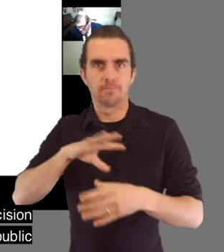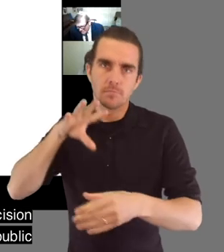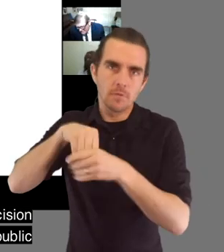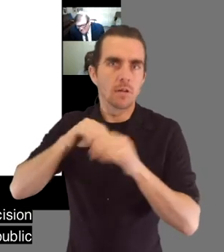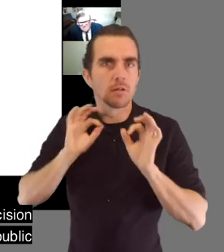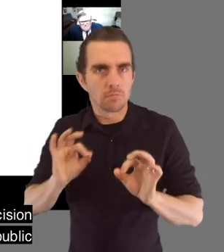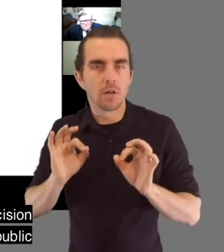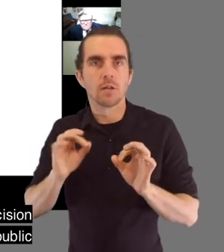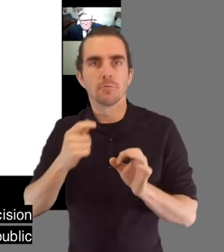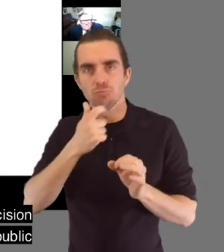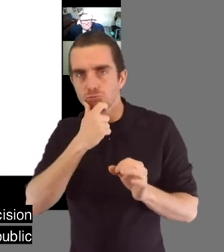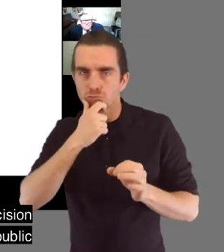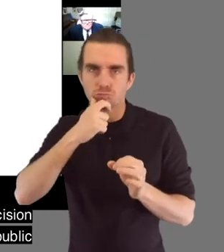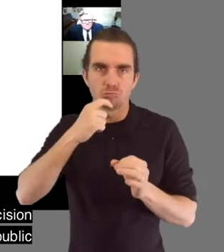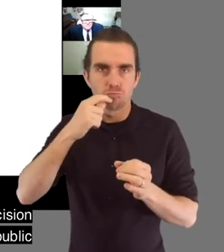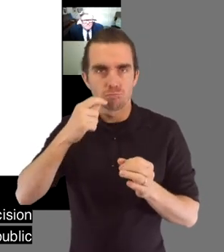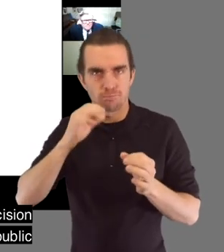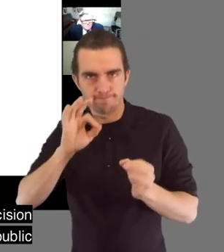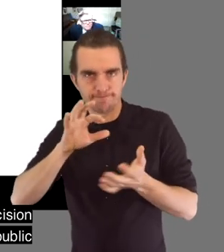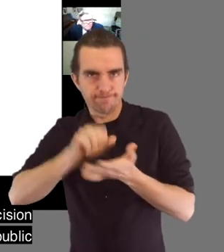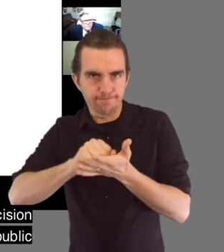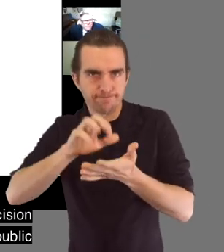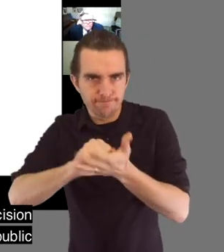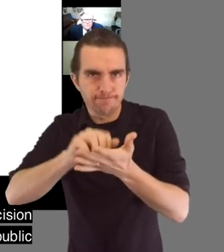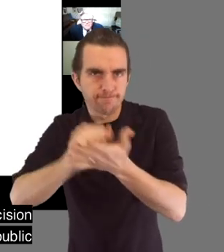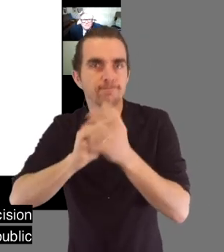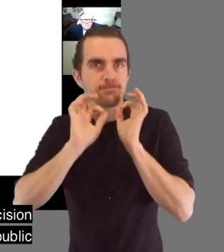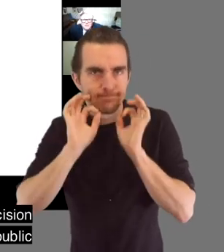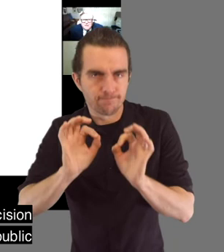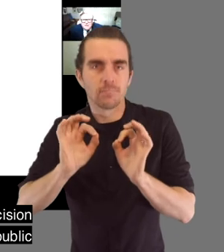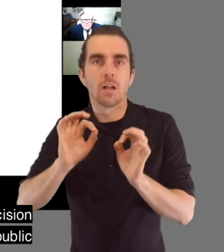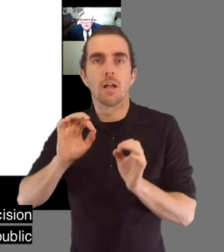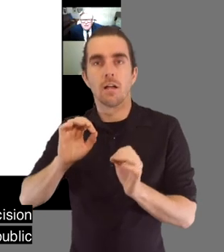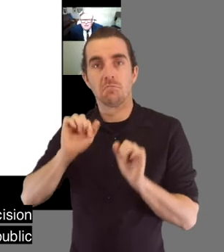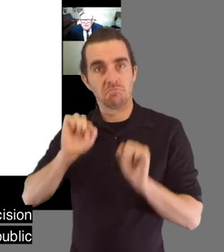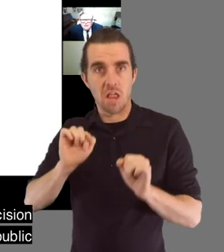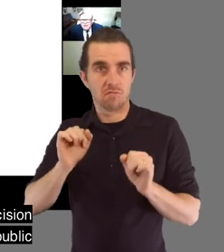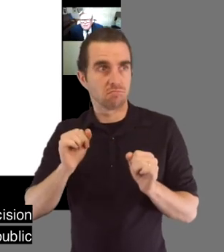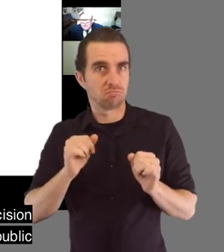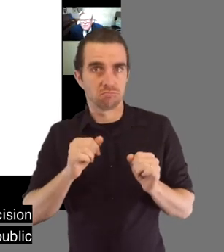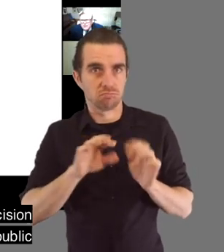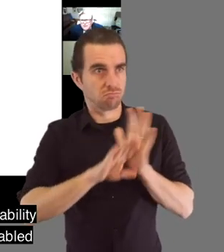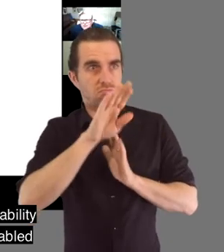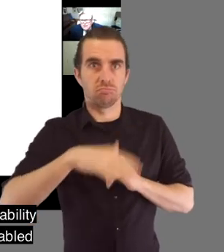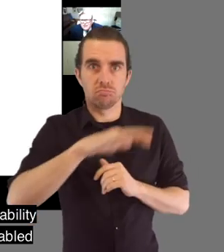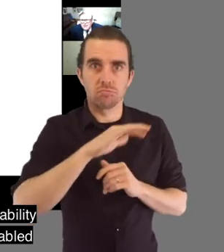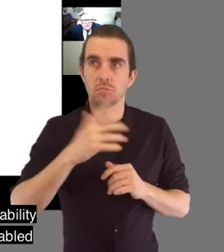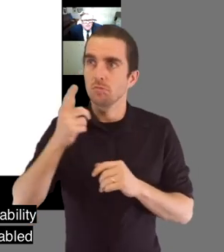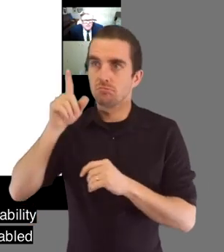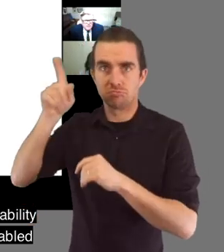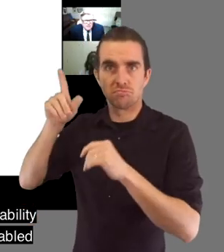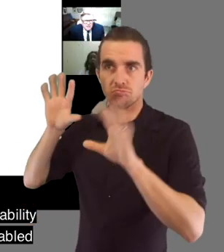inclusion is achieved. All decision-making positions in private and public organizations need to